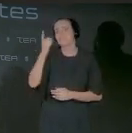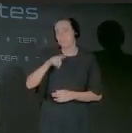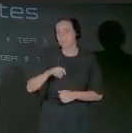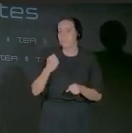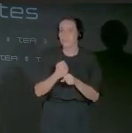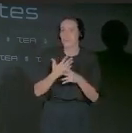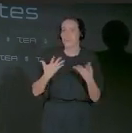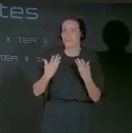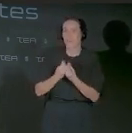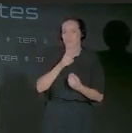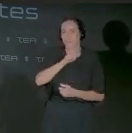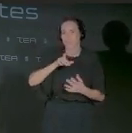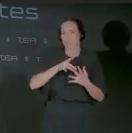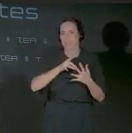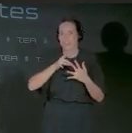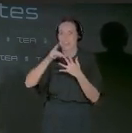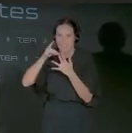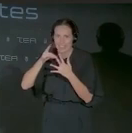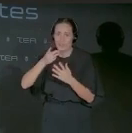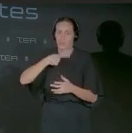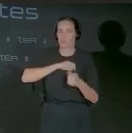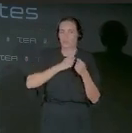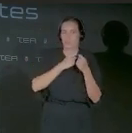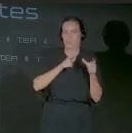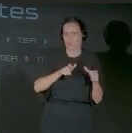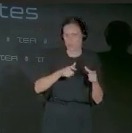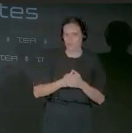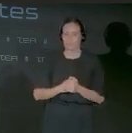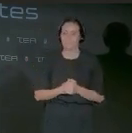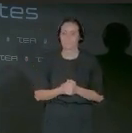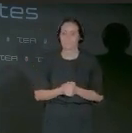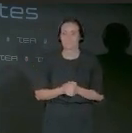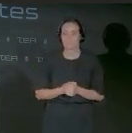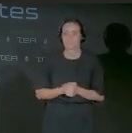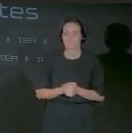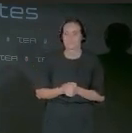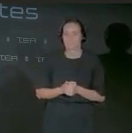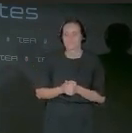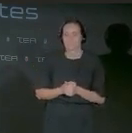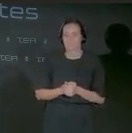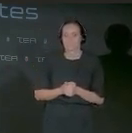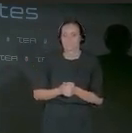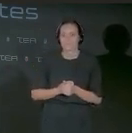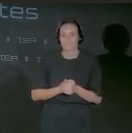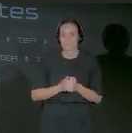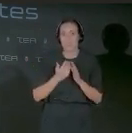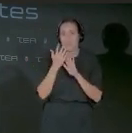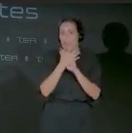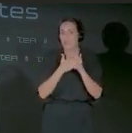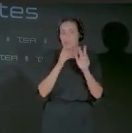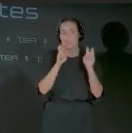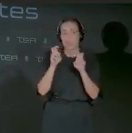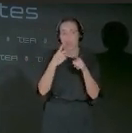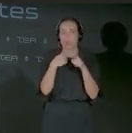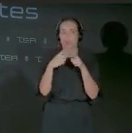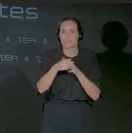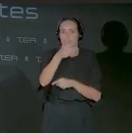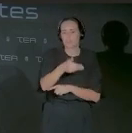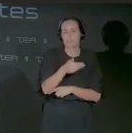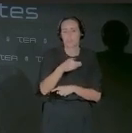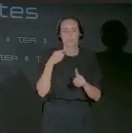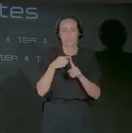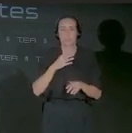discuss things that are or that they think they are important for our industry and for our medium. And it's a